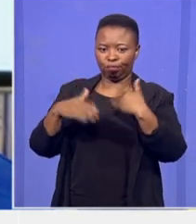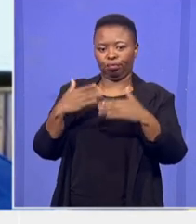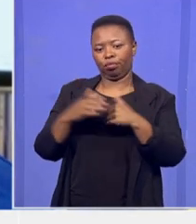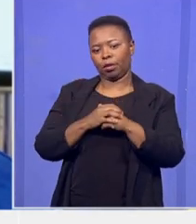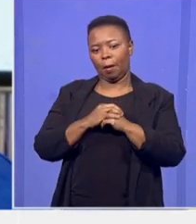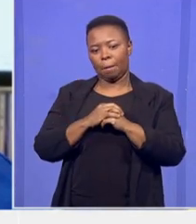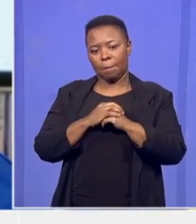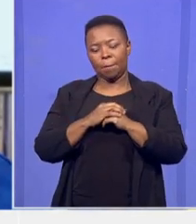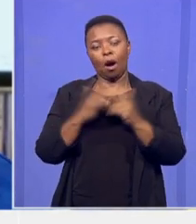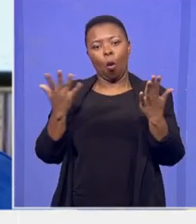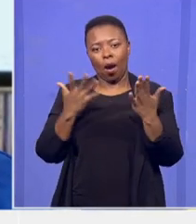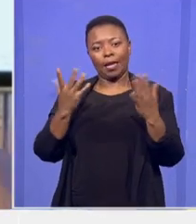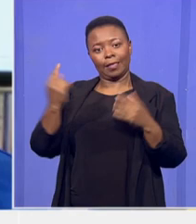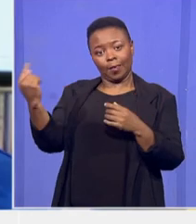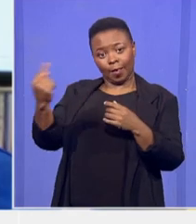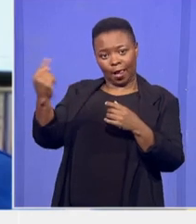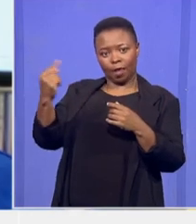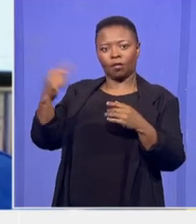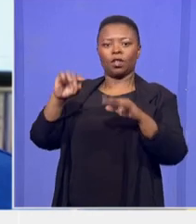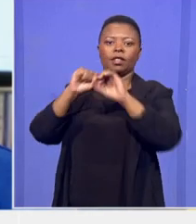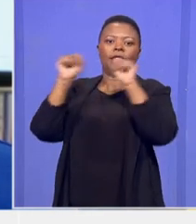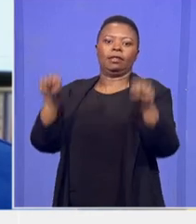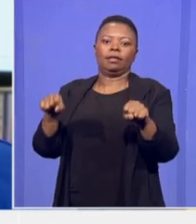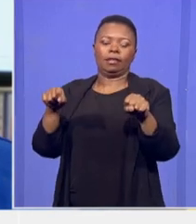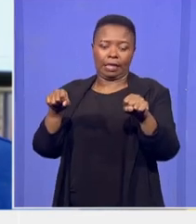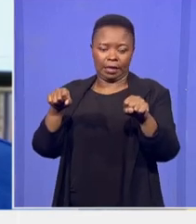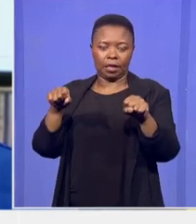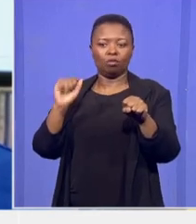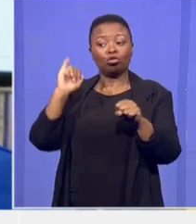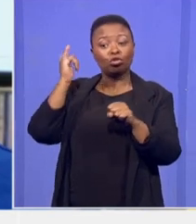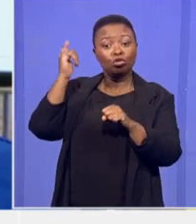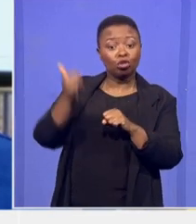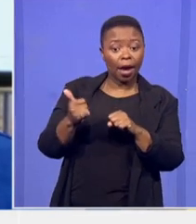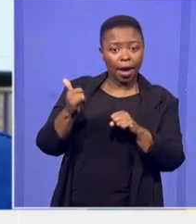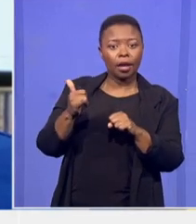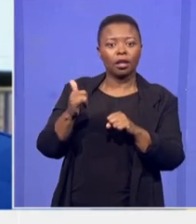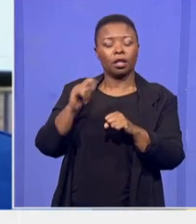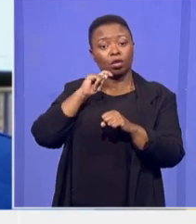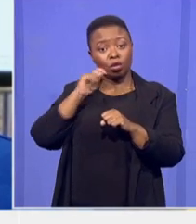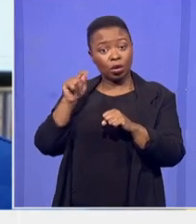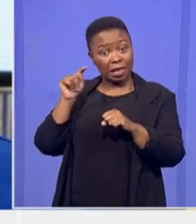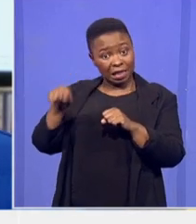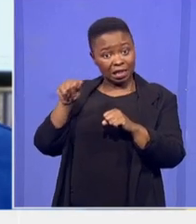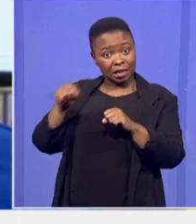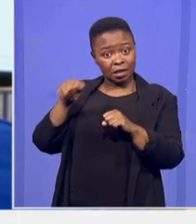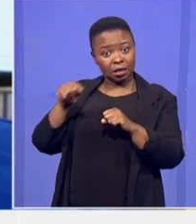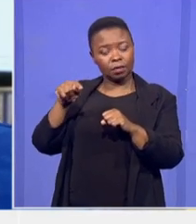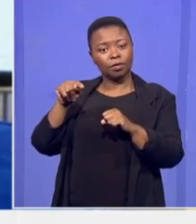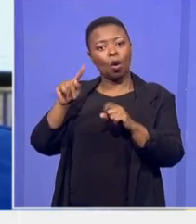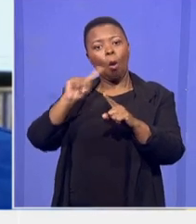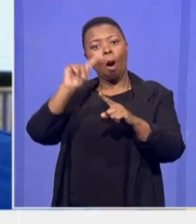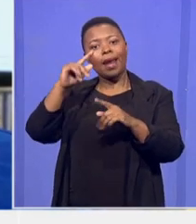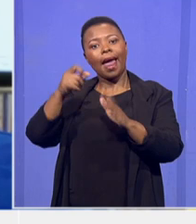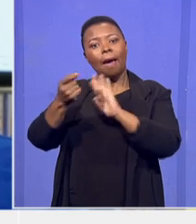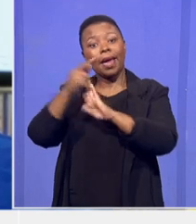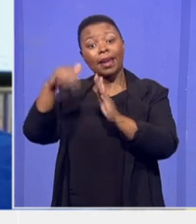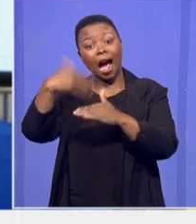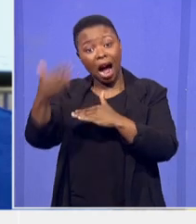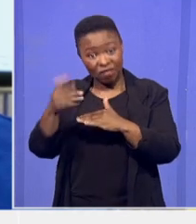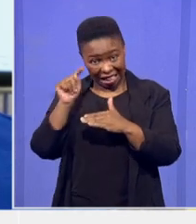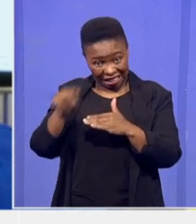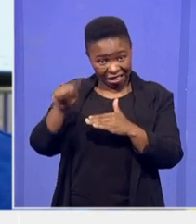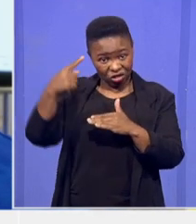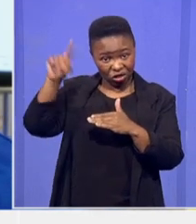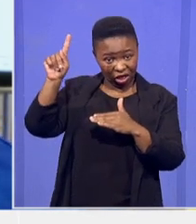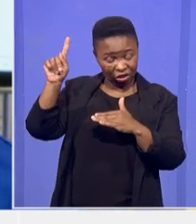the system themselves, double check whether the outcome was indeed what it should have been. And then of course there's